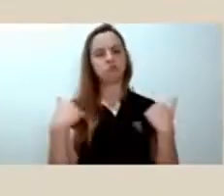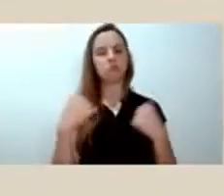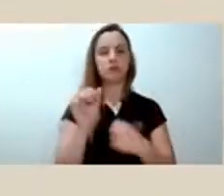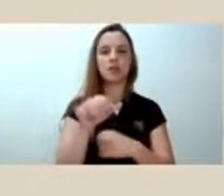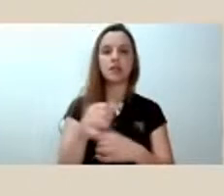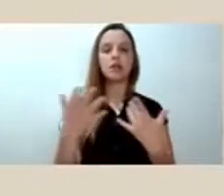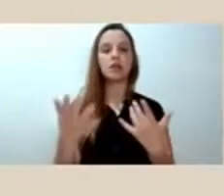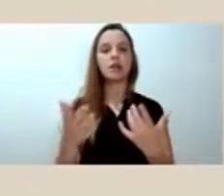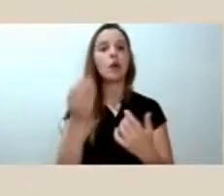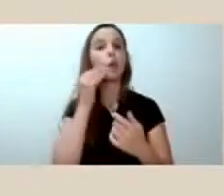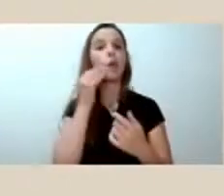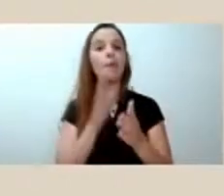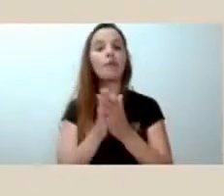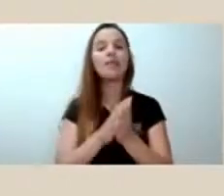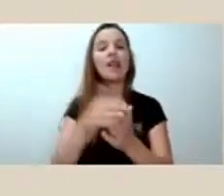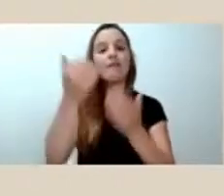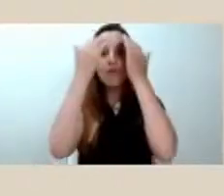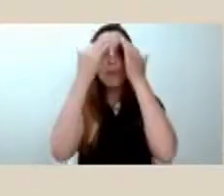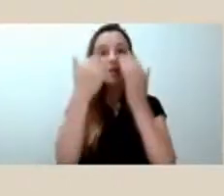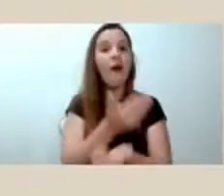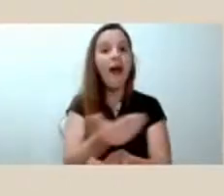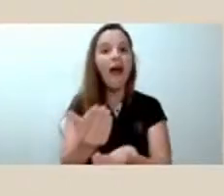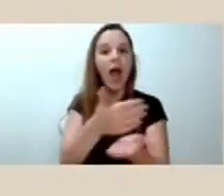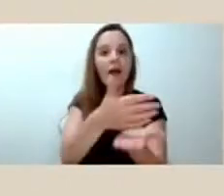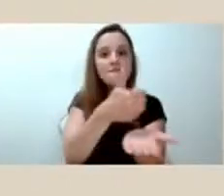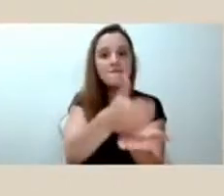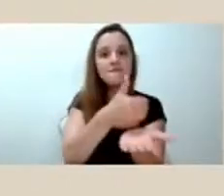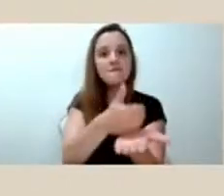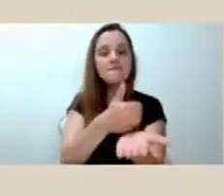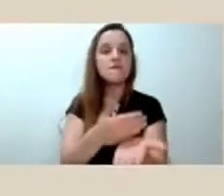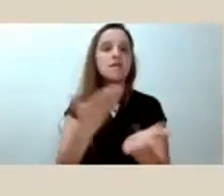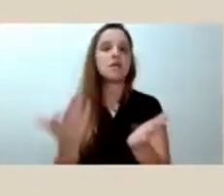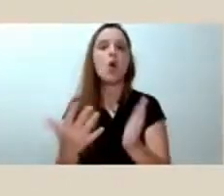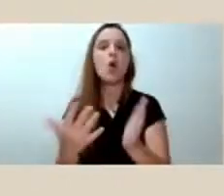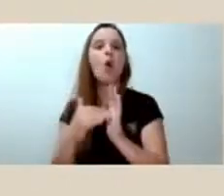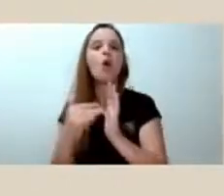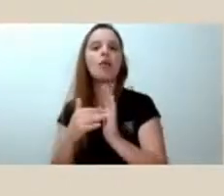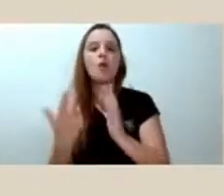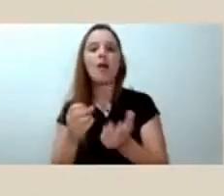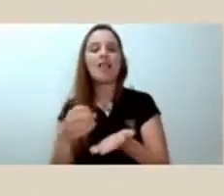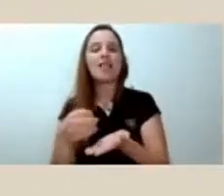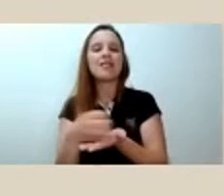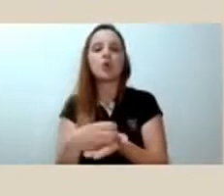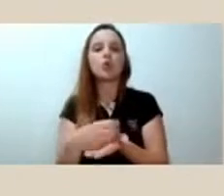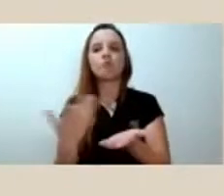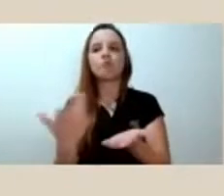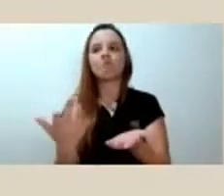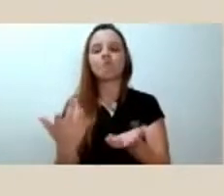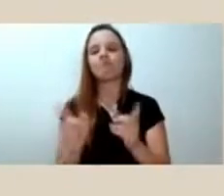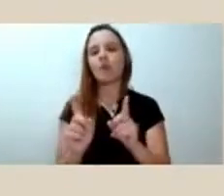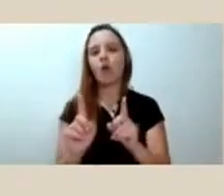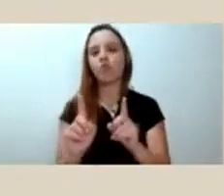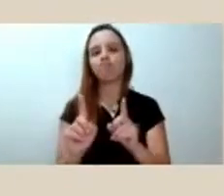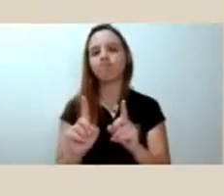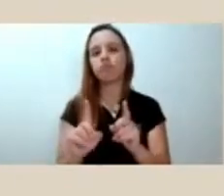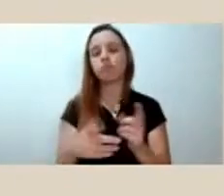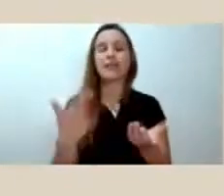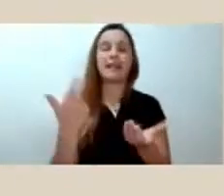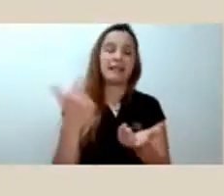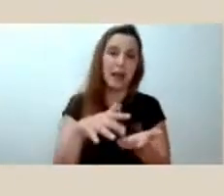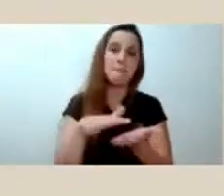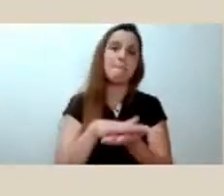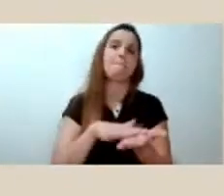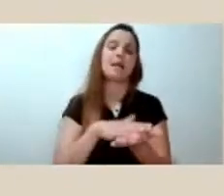that exists. So the algorithms are not neutral because the algorithms are made of data. And if the data